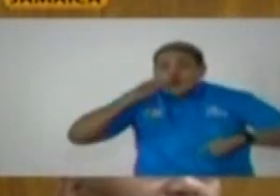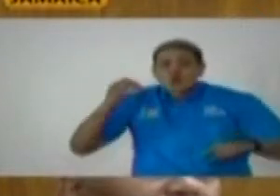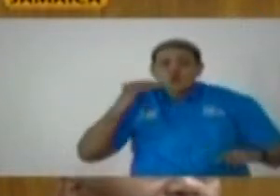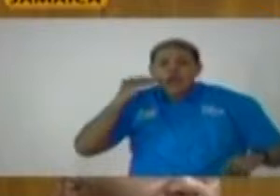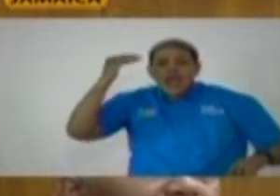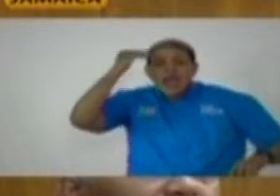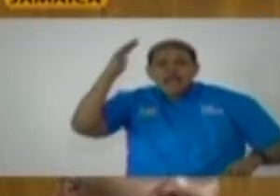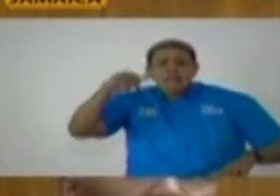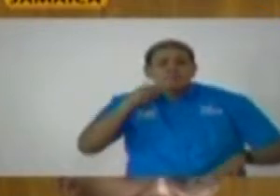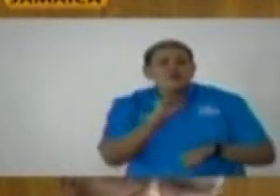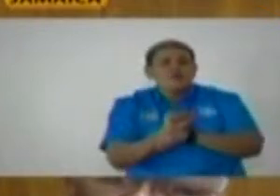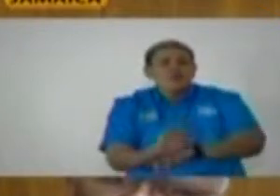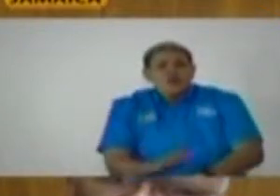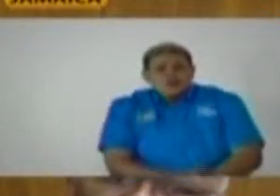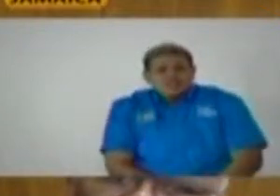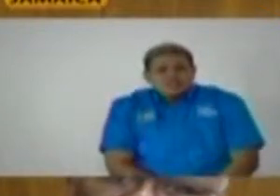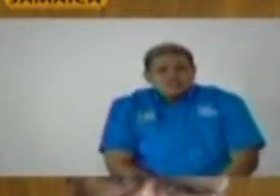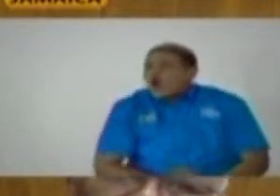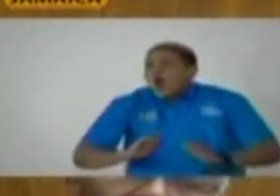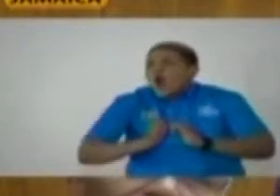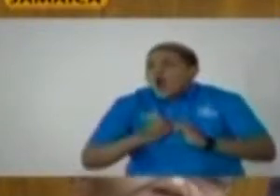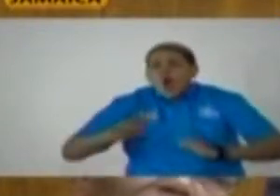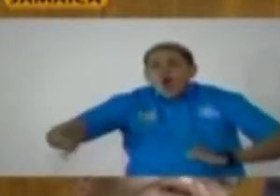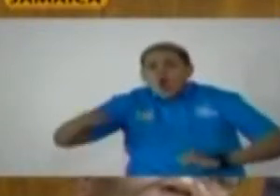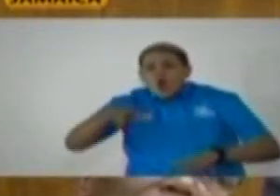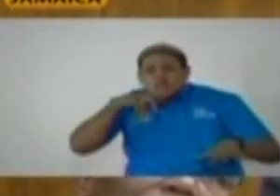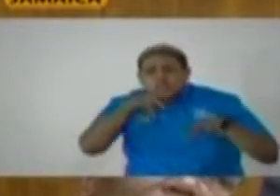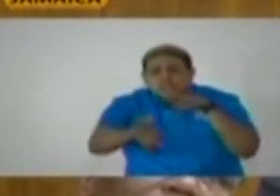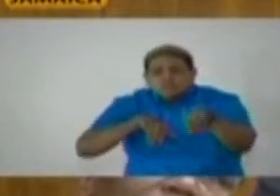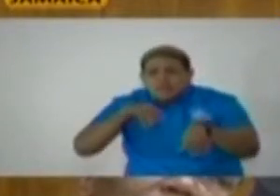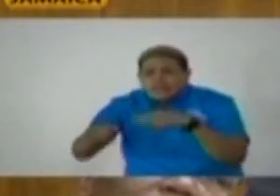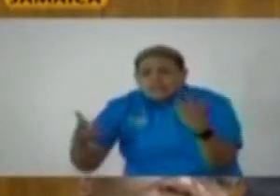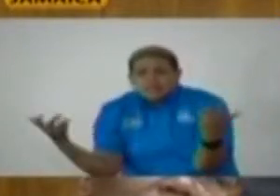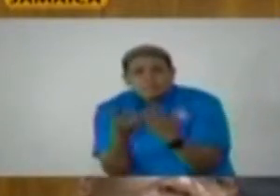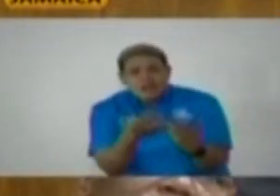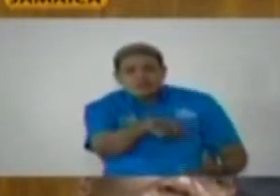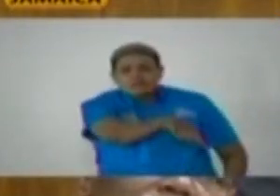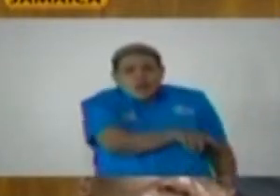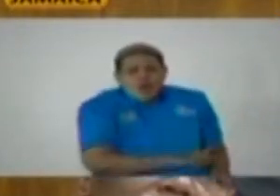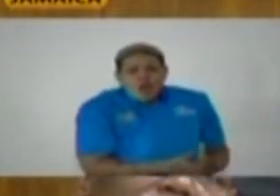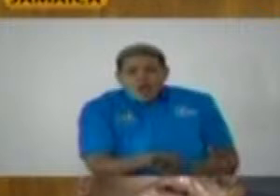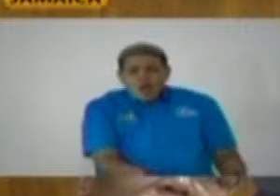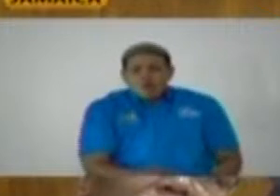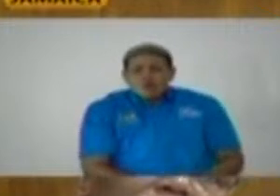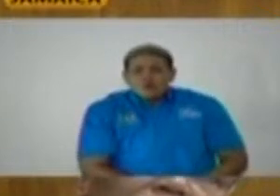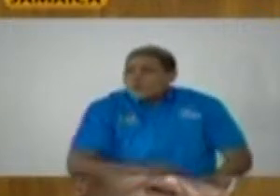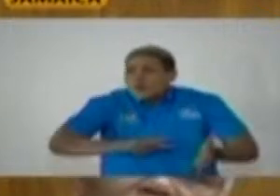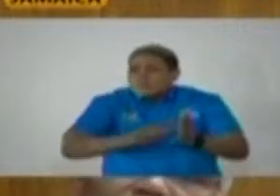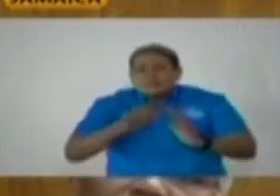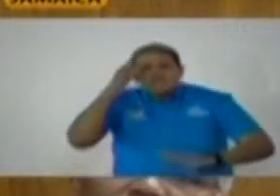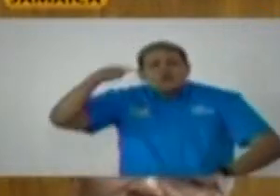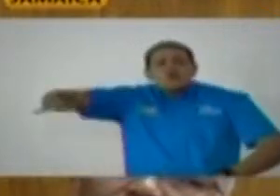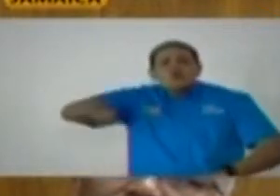women? How does the spending cater to them? What does it mean for those who make up our